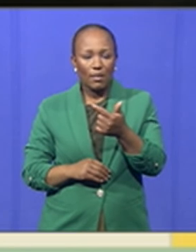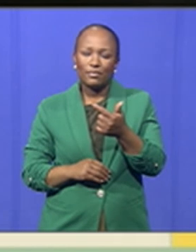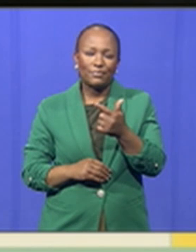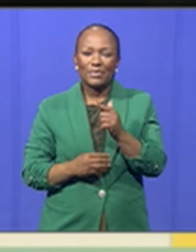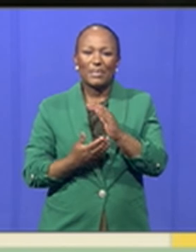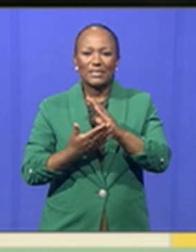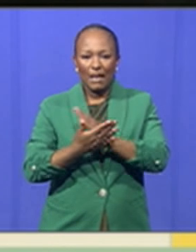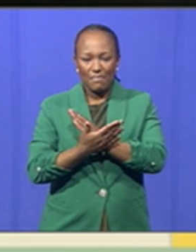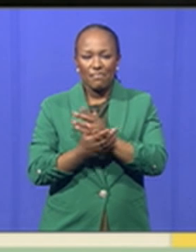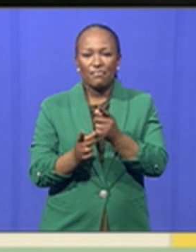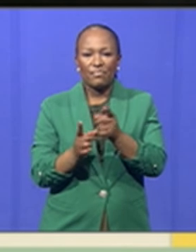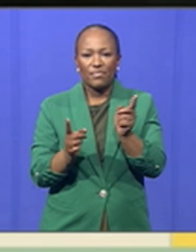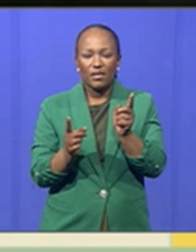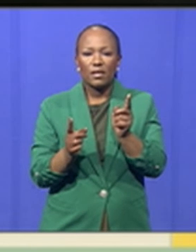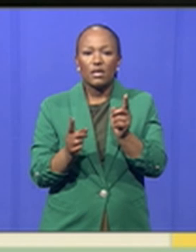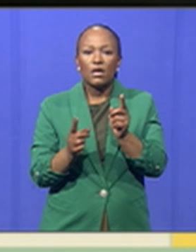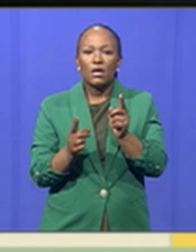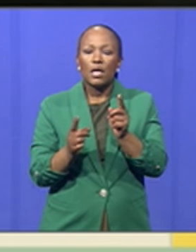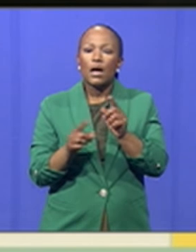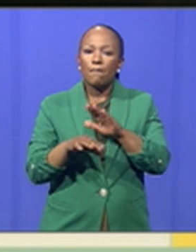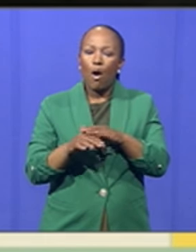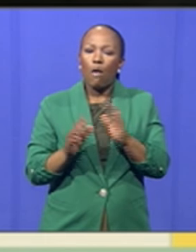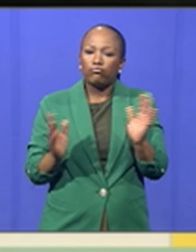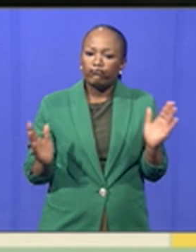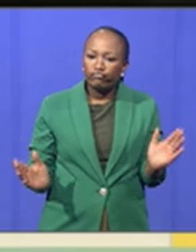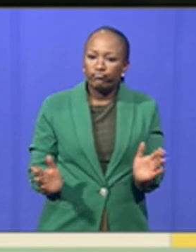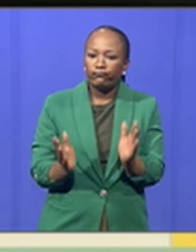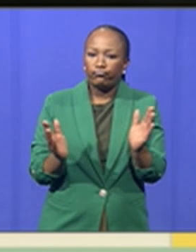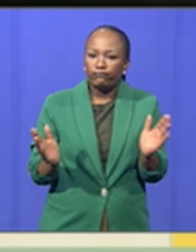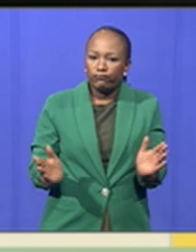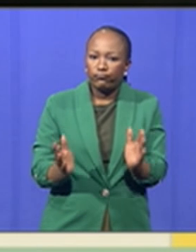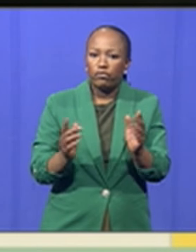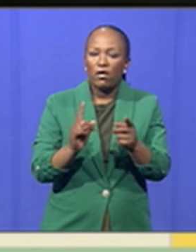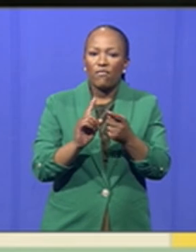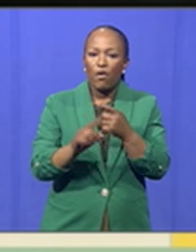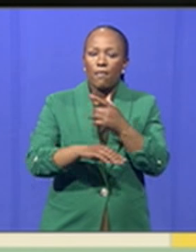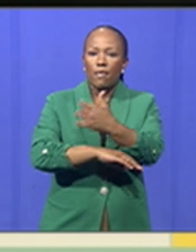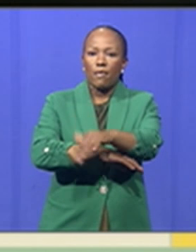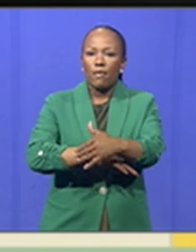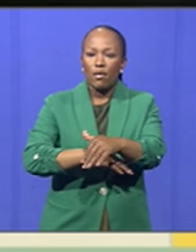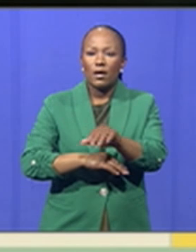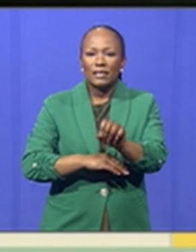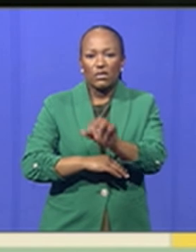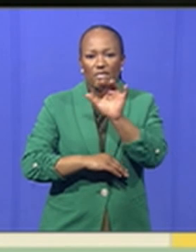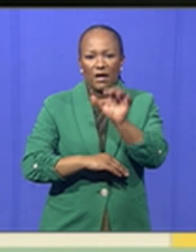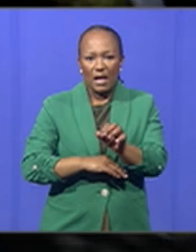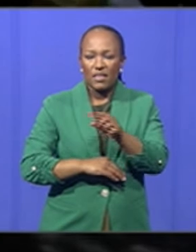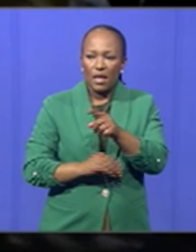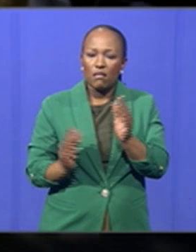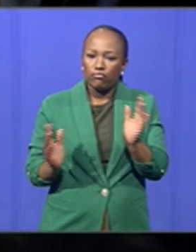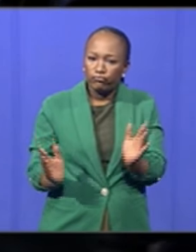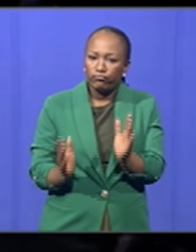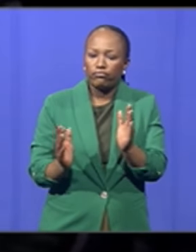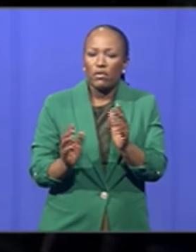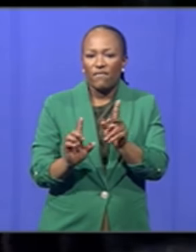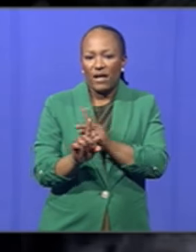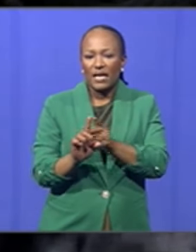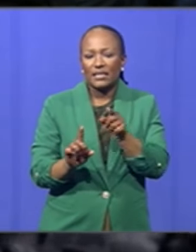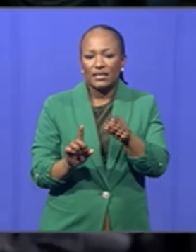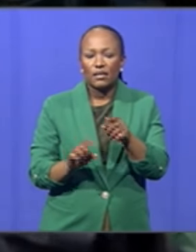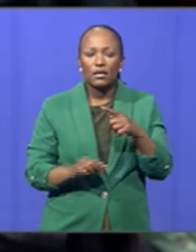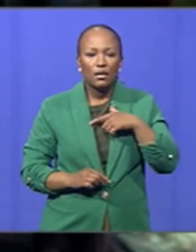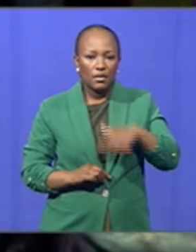is being propelled and instigated from outside of South Africa. Mopresidente o